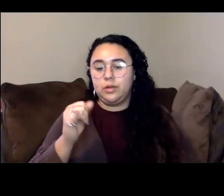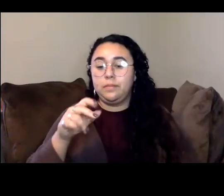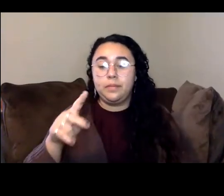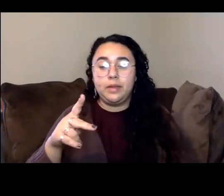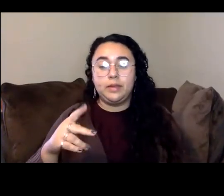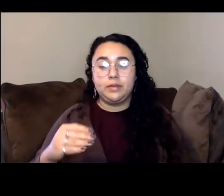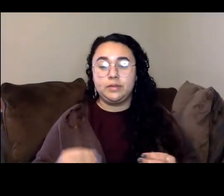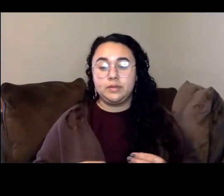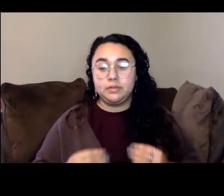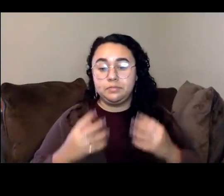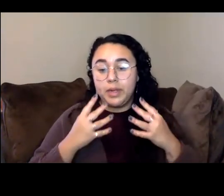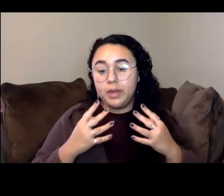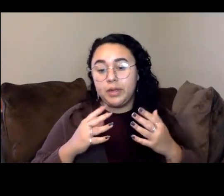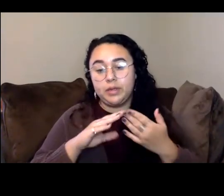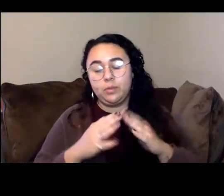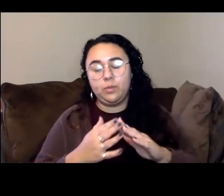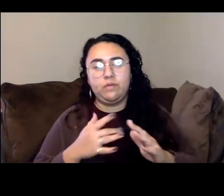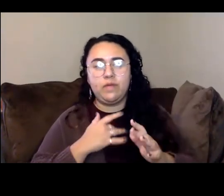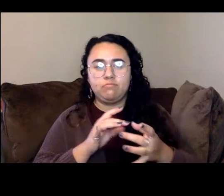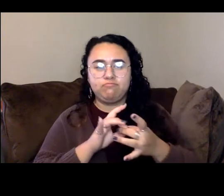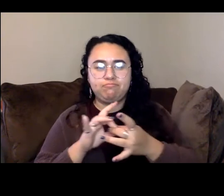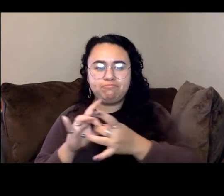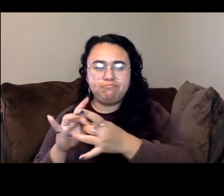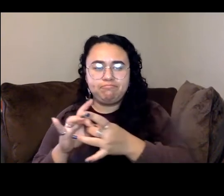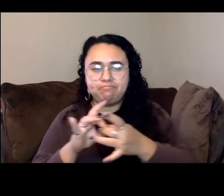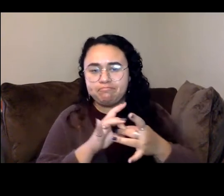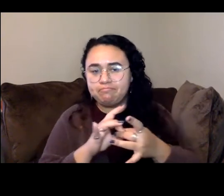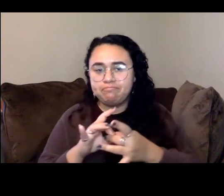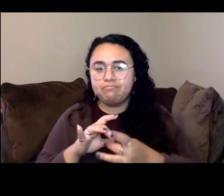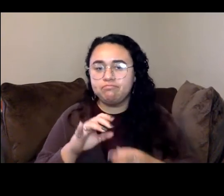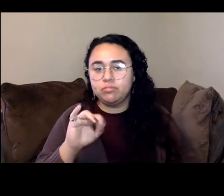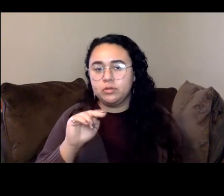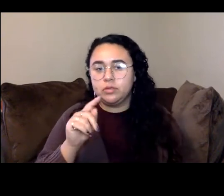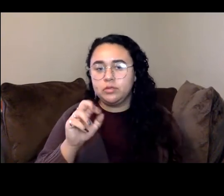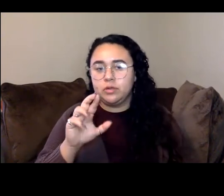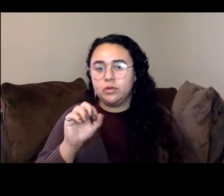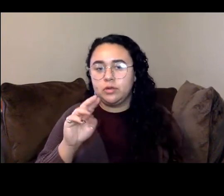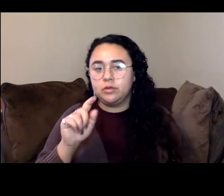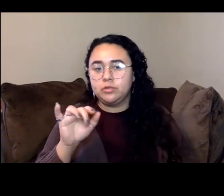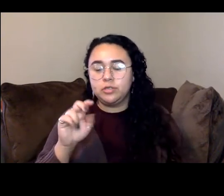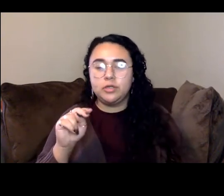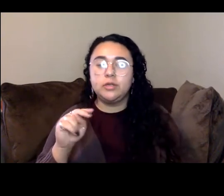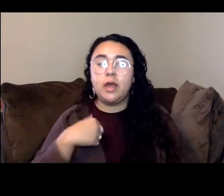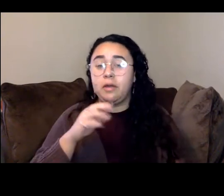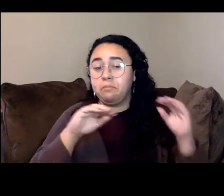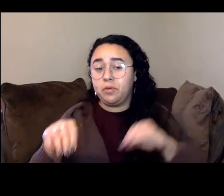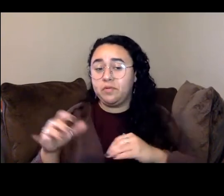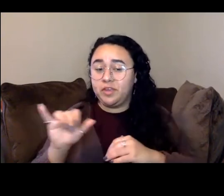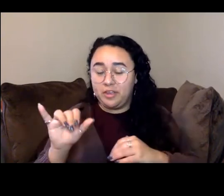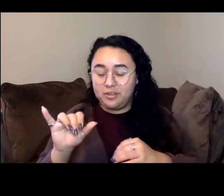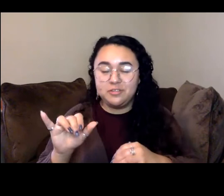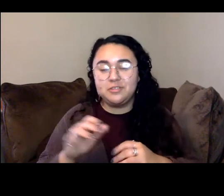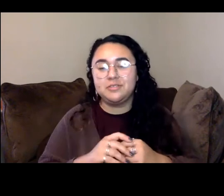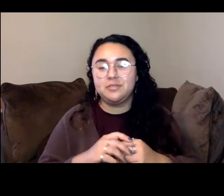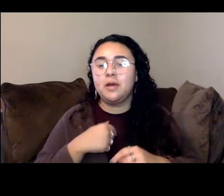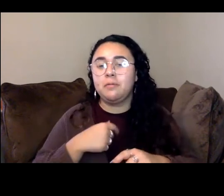It's that sense of interconnection. I am a transplant as well. I was born and raised in Australia, and ironically, I've never